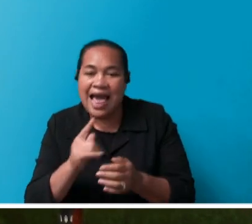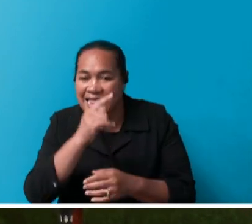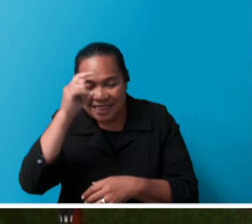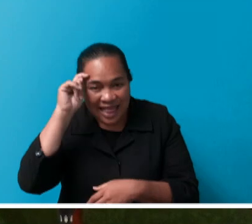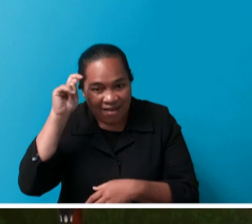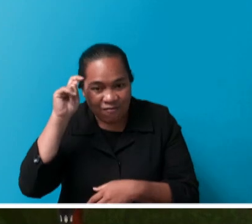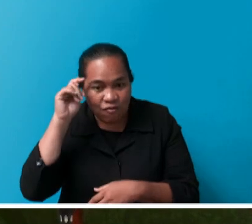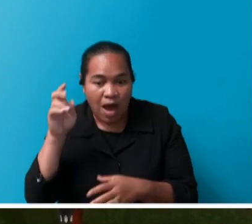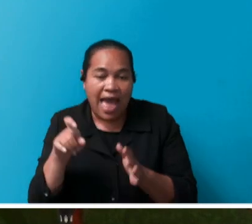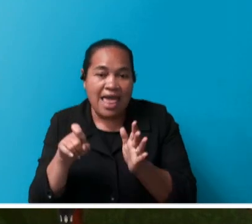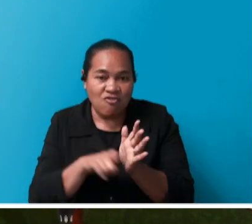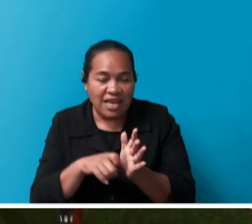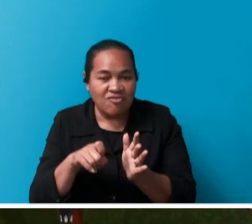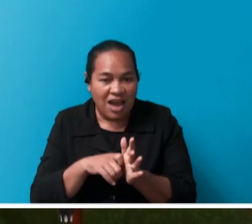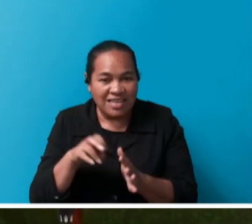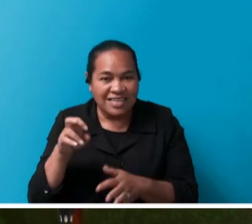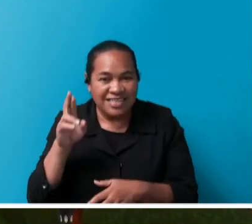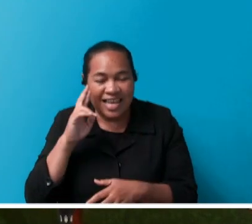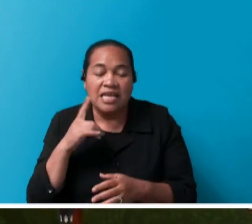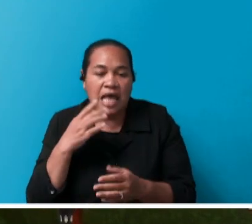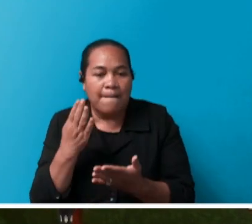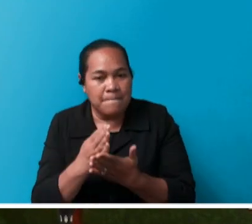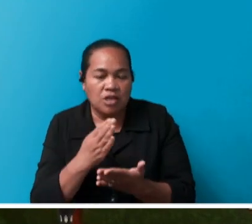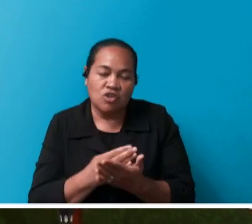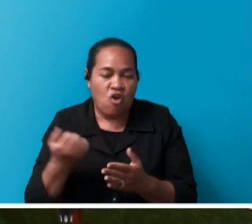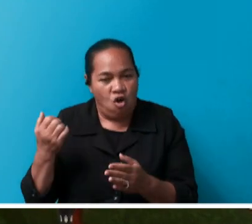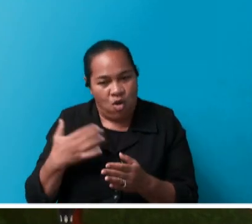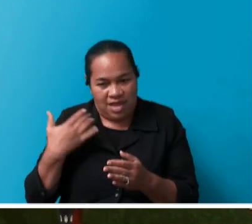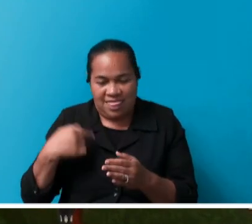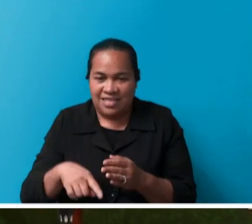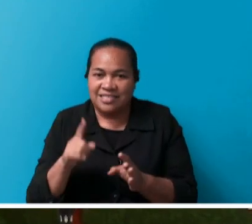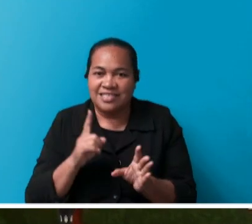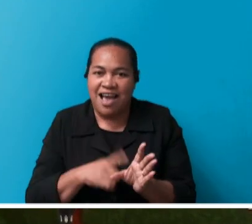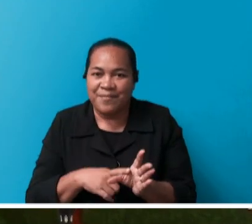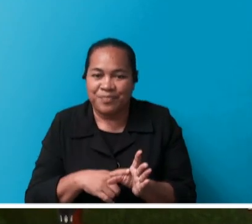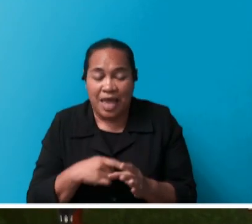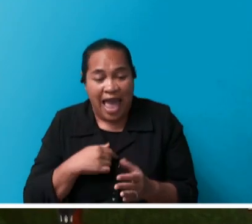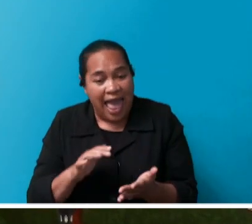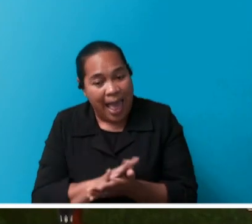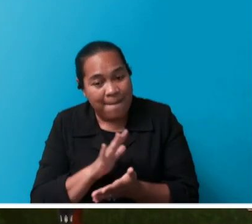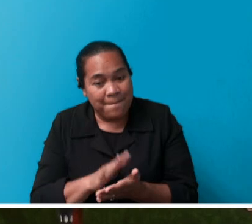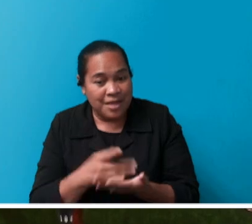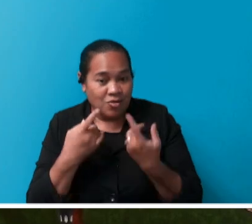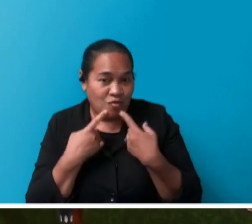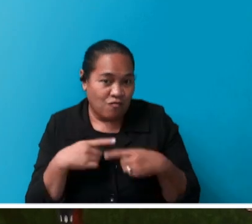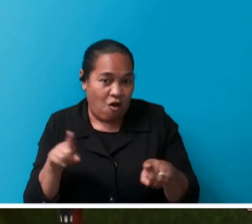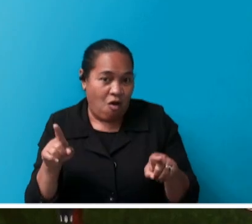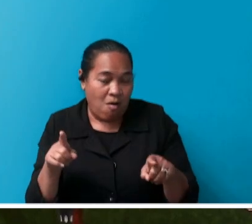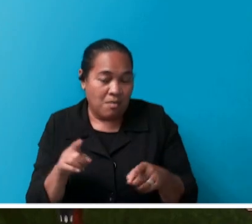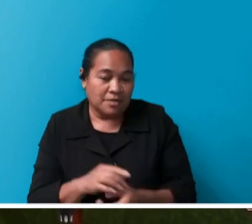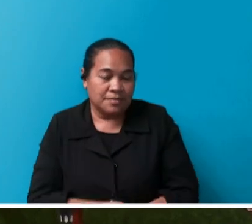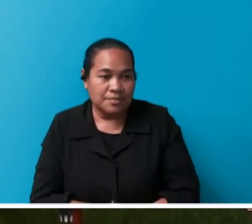Rakiraki Hospital, which have been budgeted for this financial year. Also happy to inform that